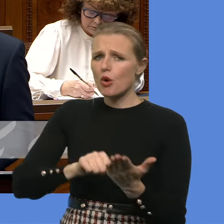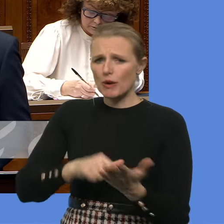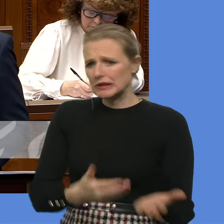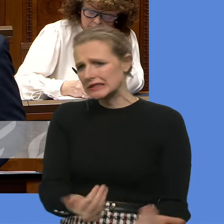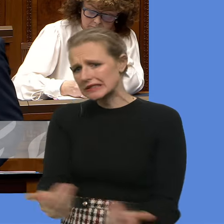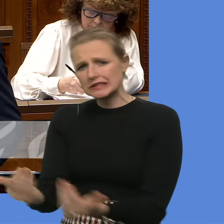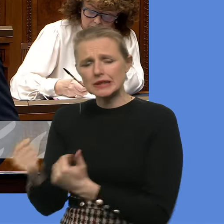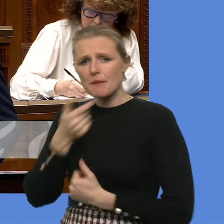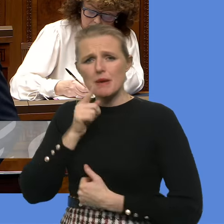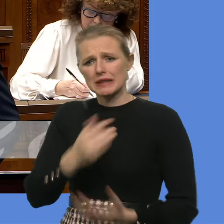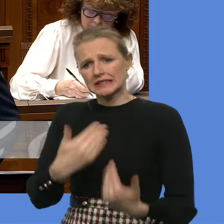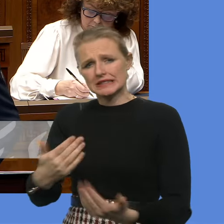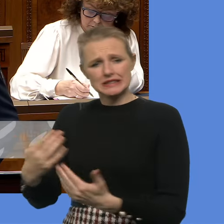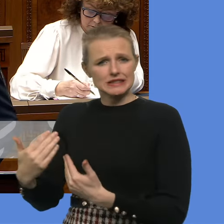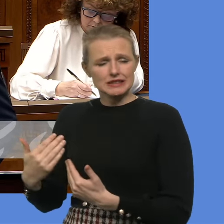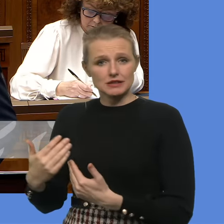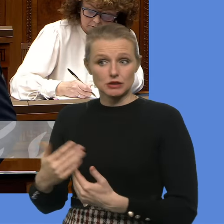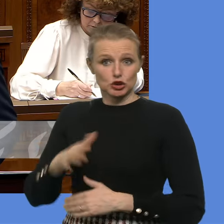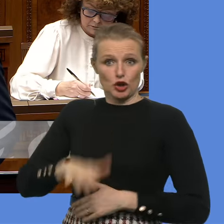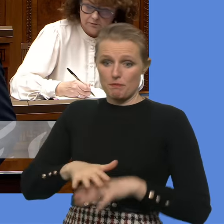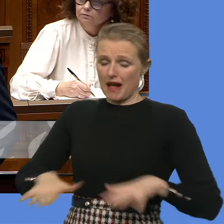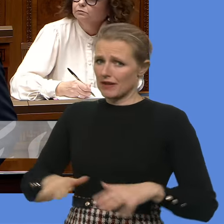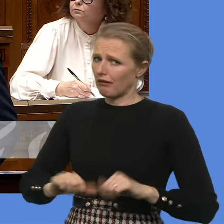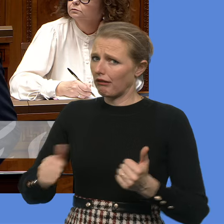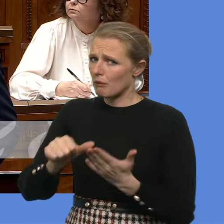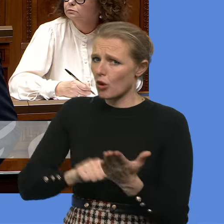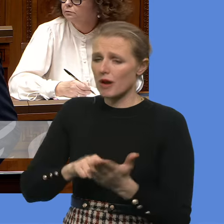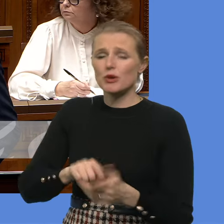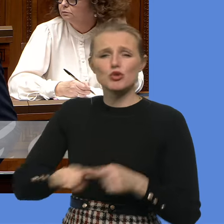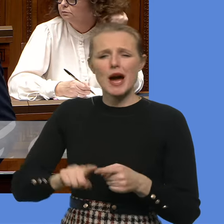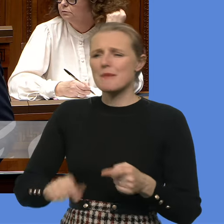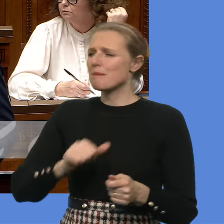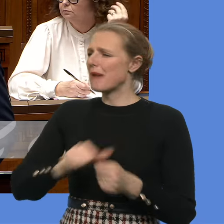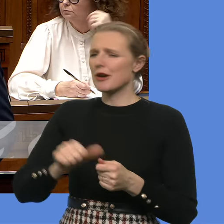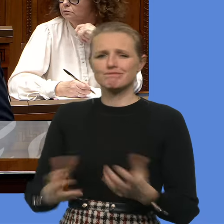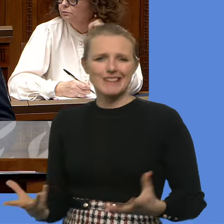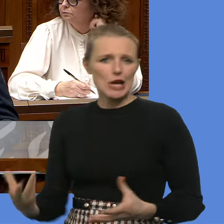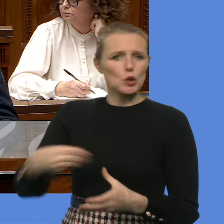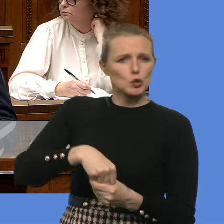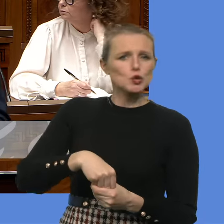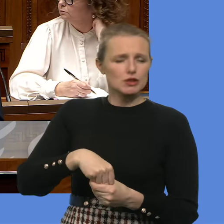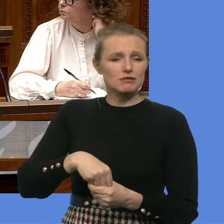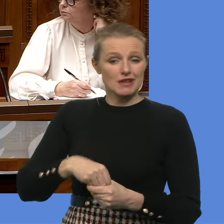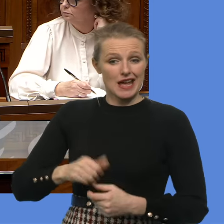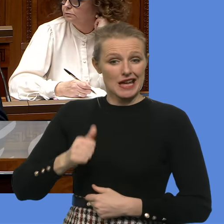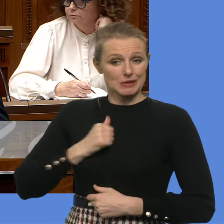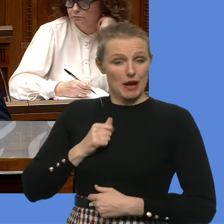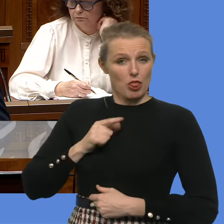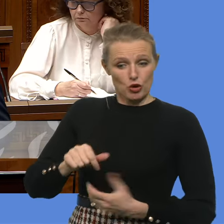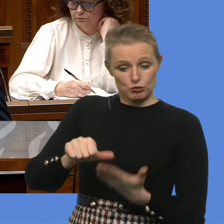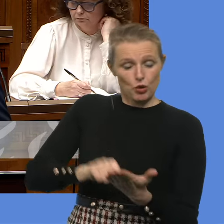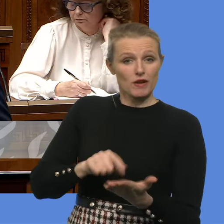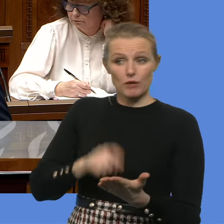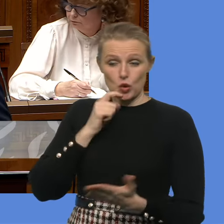some of them run very directly on the ground in South Belfast as well, to try and encourage more inclusion. And I would expect that those programmes will include people who have